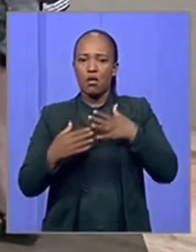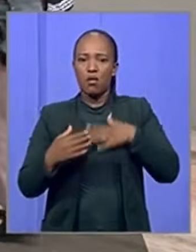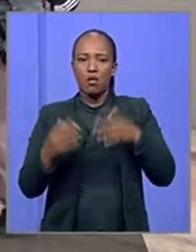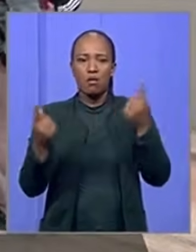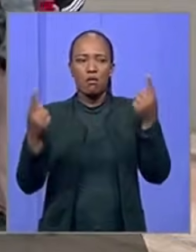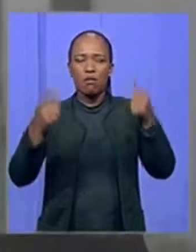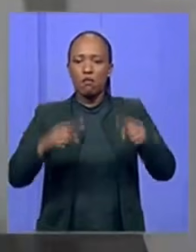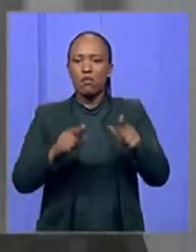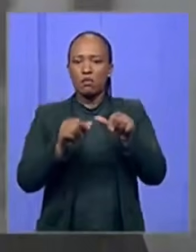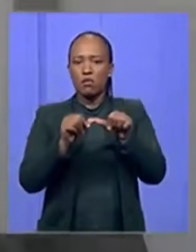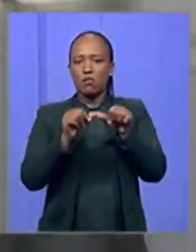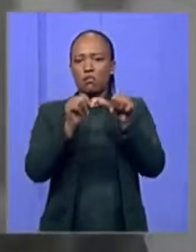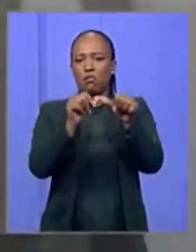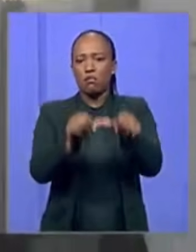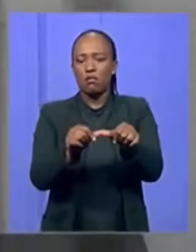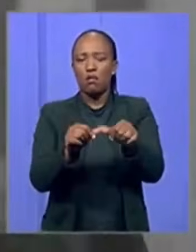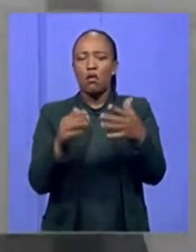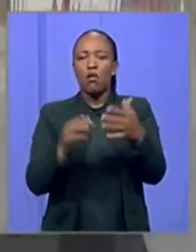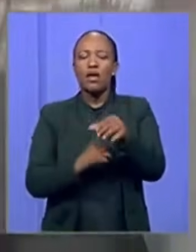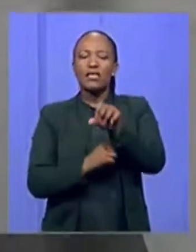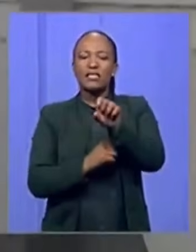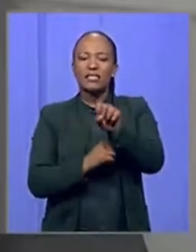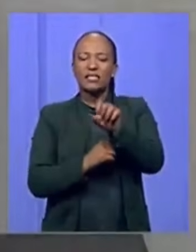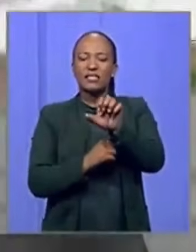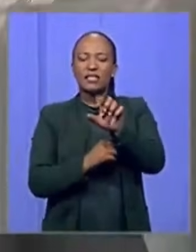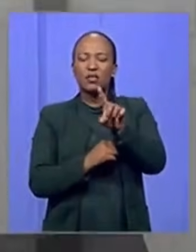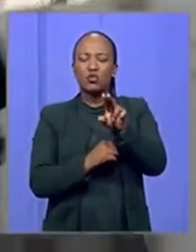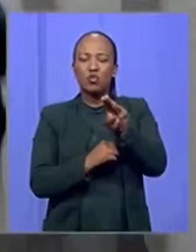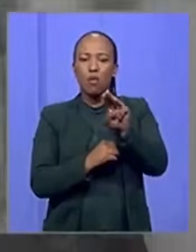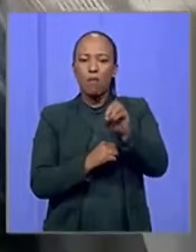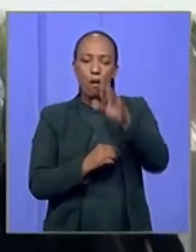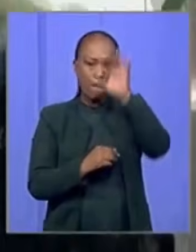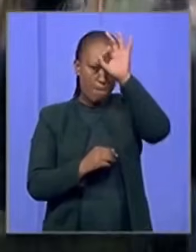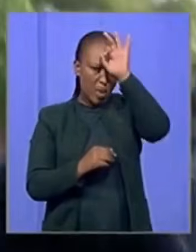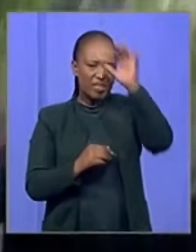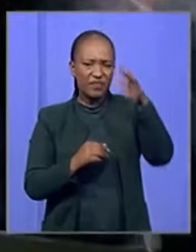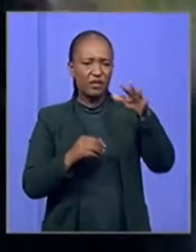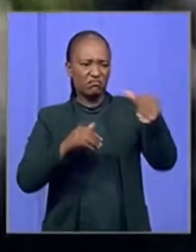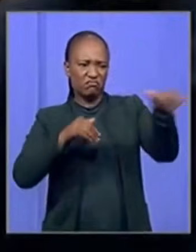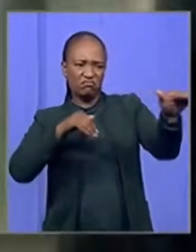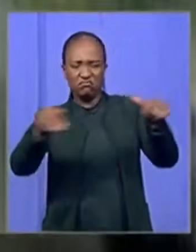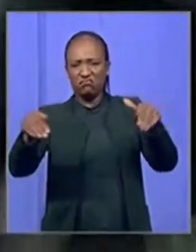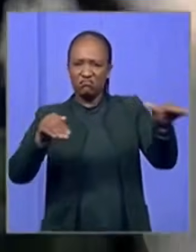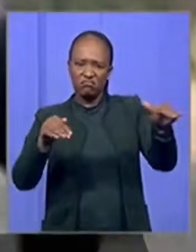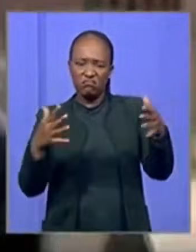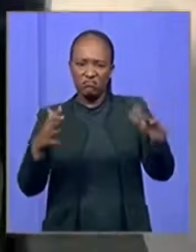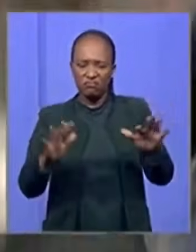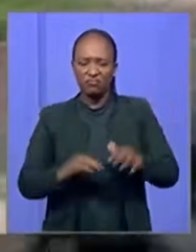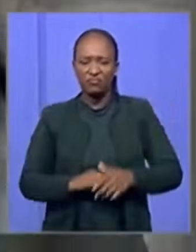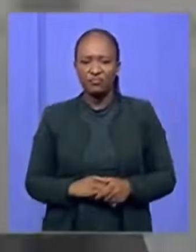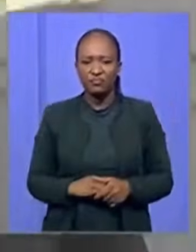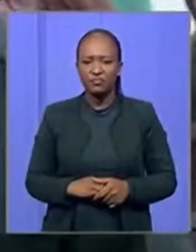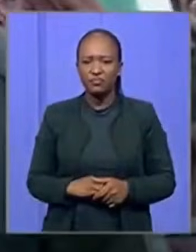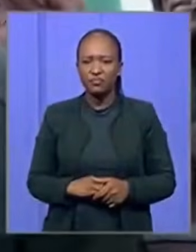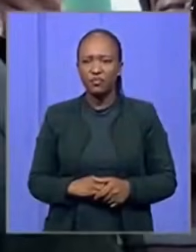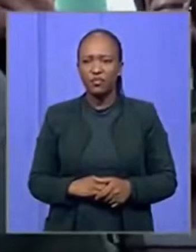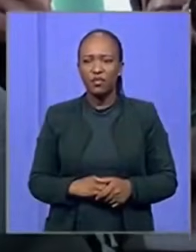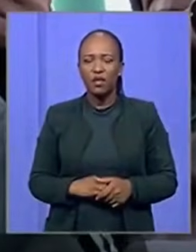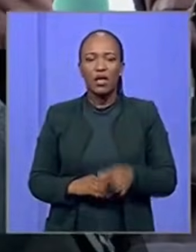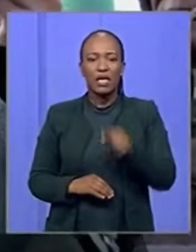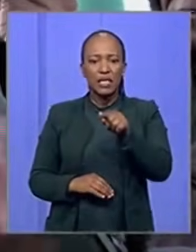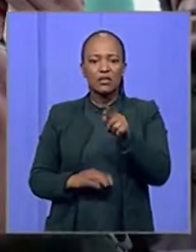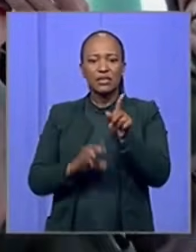ka ditshupetso kwa Situmo Park ba ne ba phatlhaladiwa ke mapodisi. The action is successful because